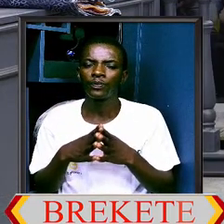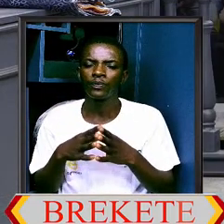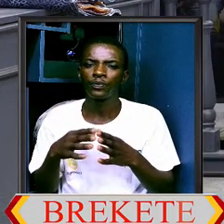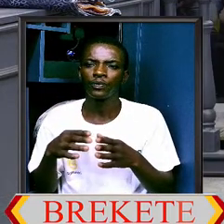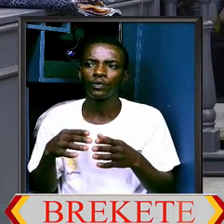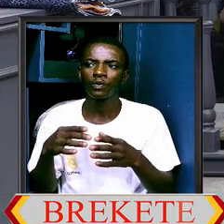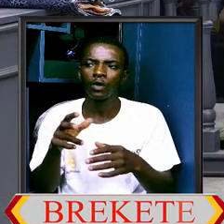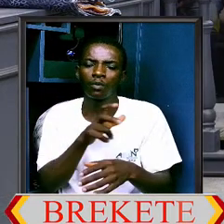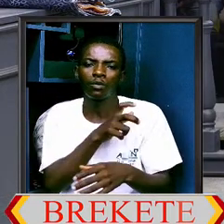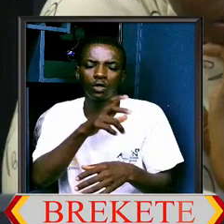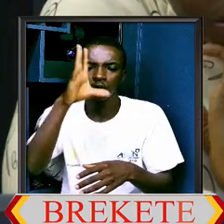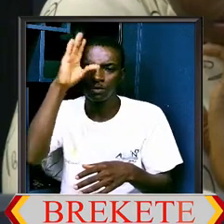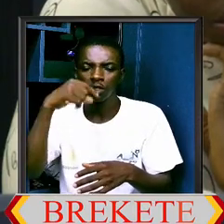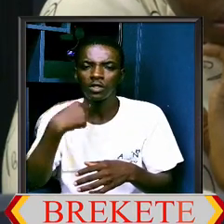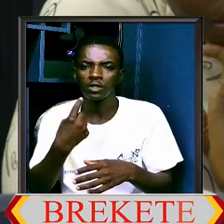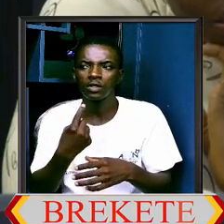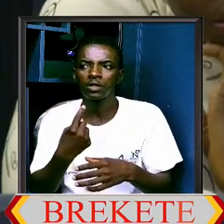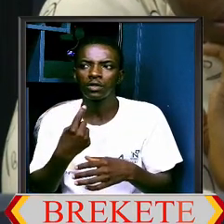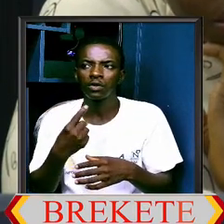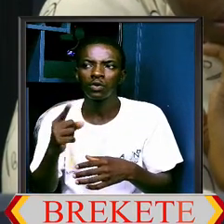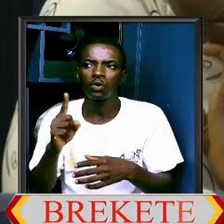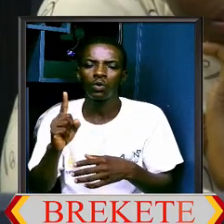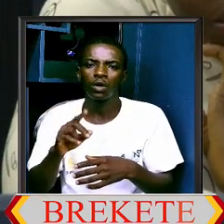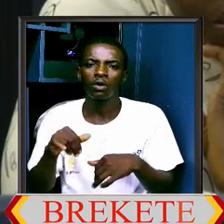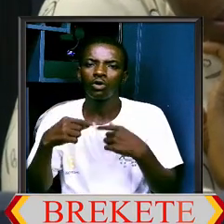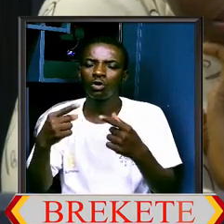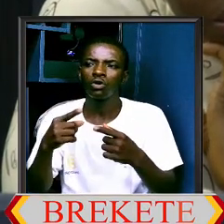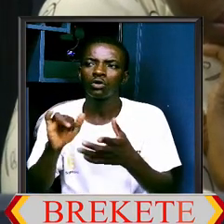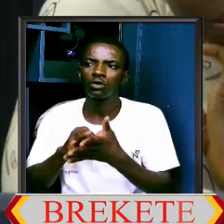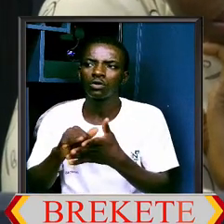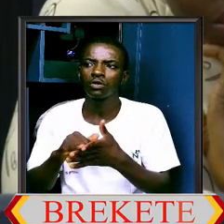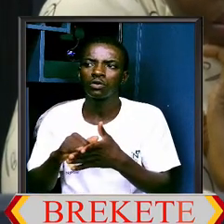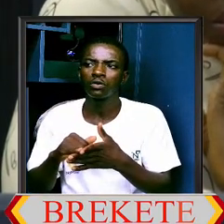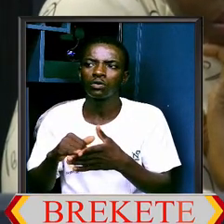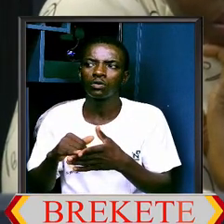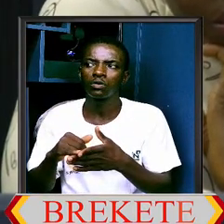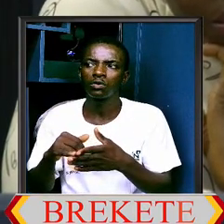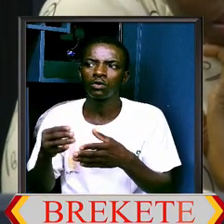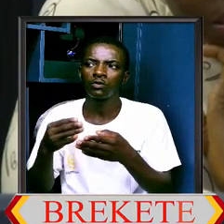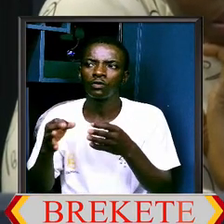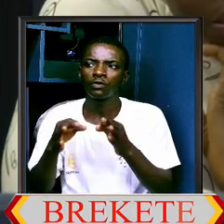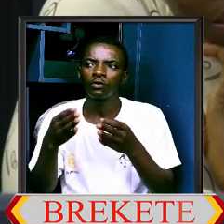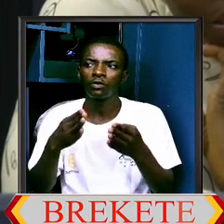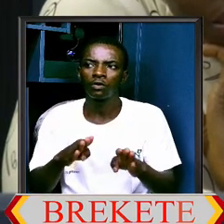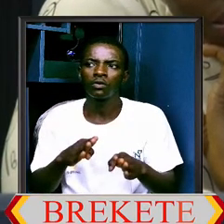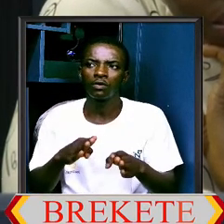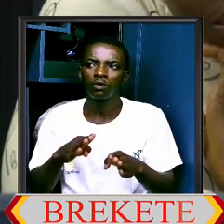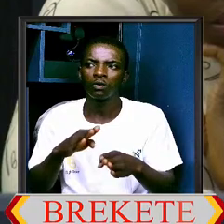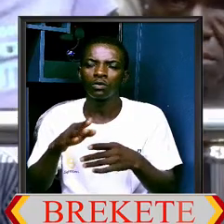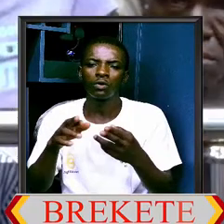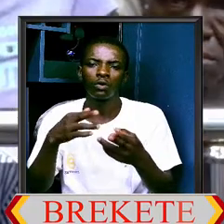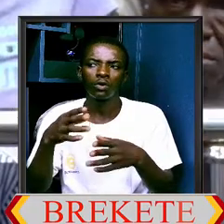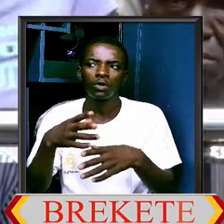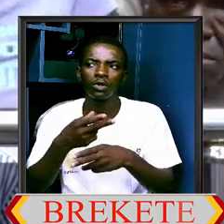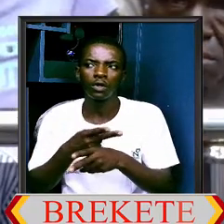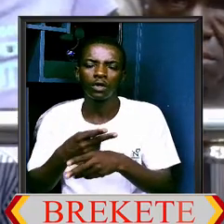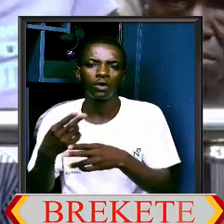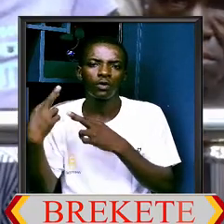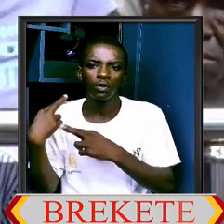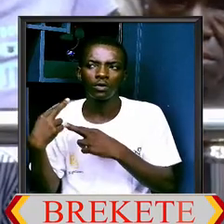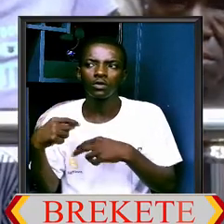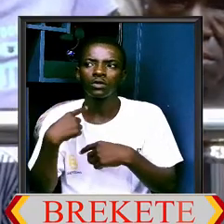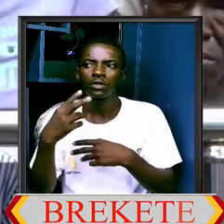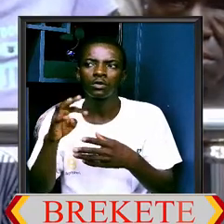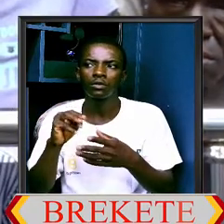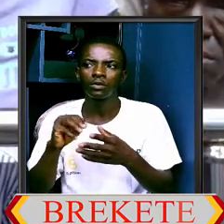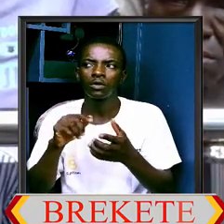So the policeman, I say, where am I going that day? Where I'm breathing? If I die here, they will hold them responsible. I